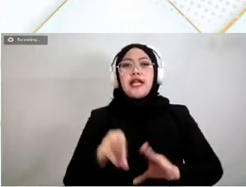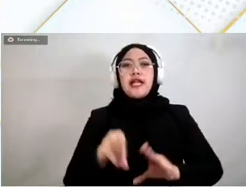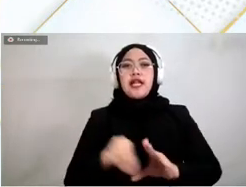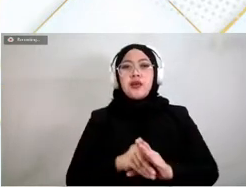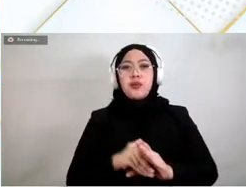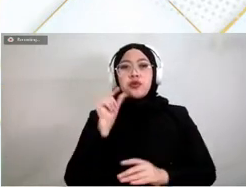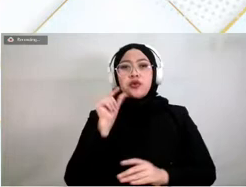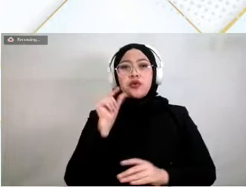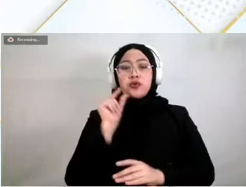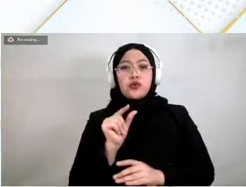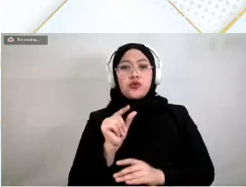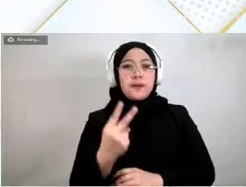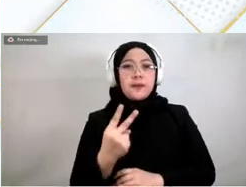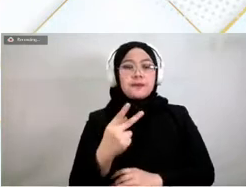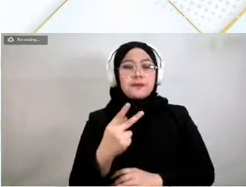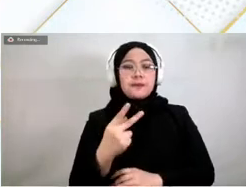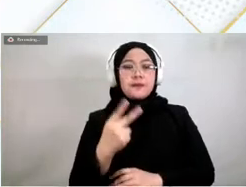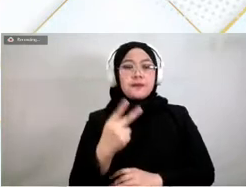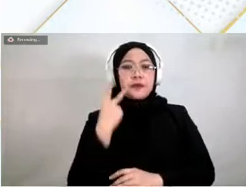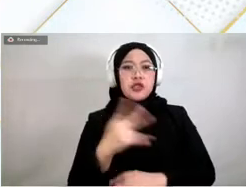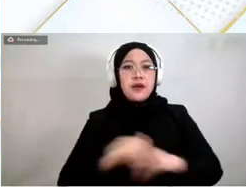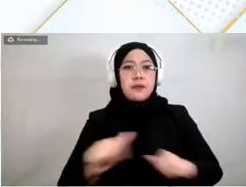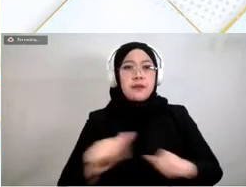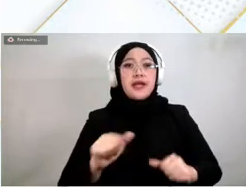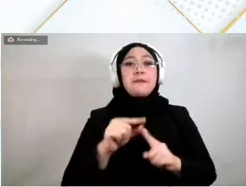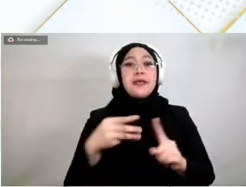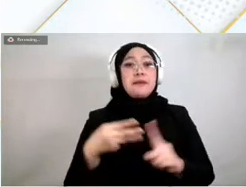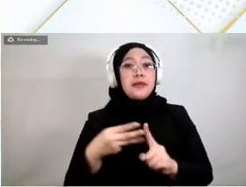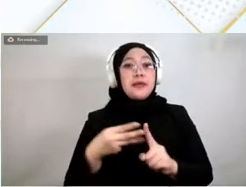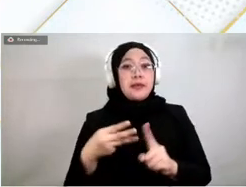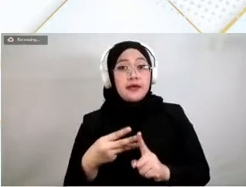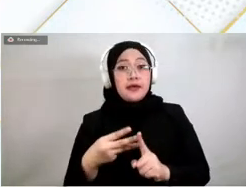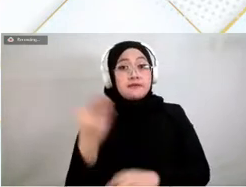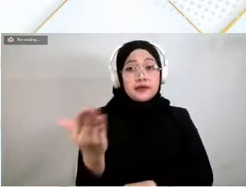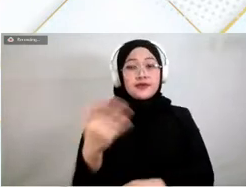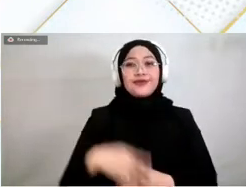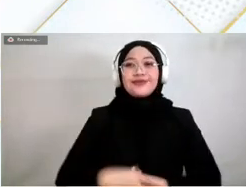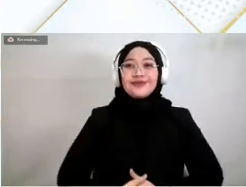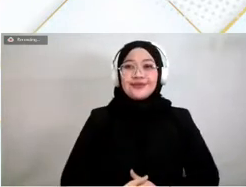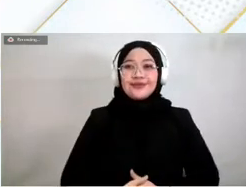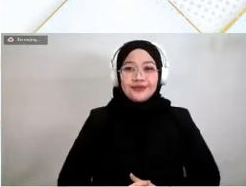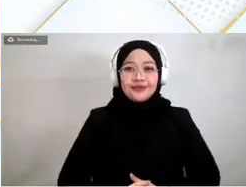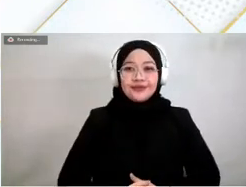well, being involved in the UN peacekeeping, Ambassador?